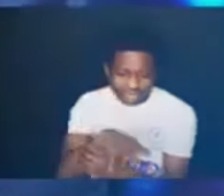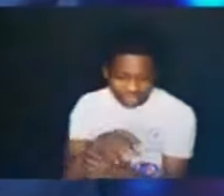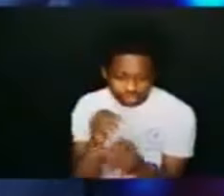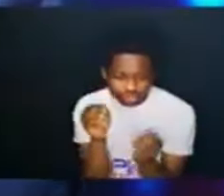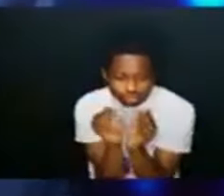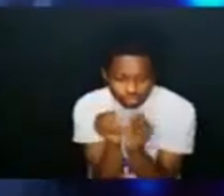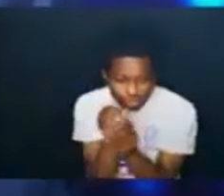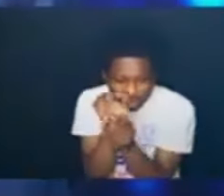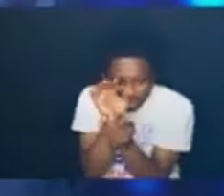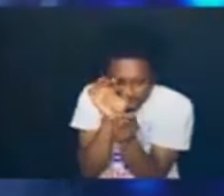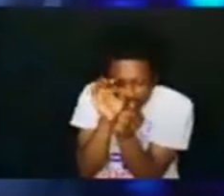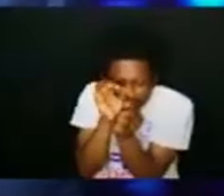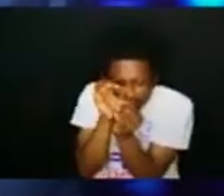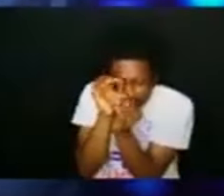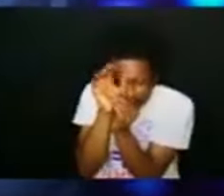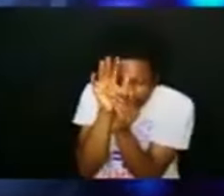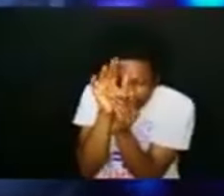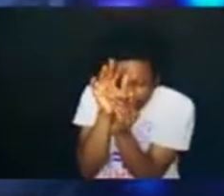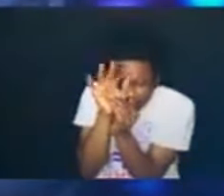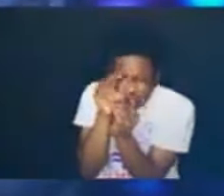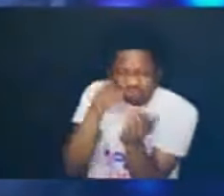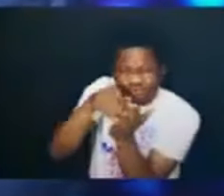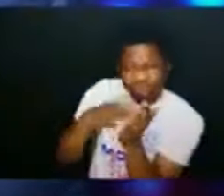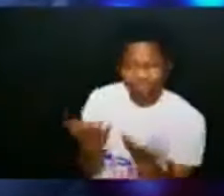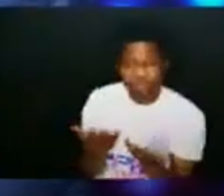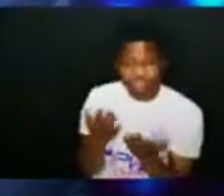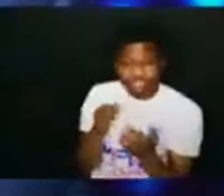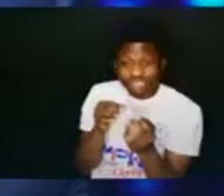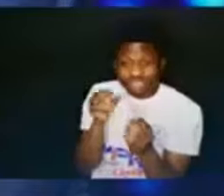Conscience depends largely on the individual's